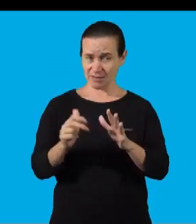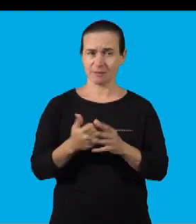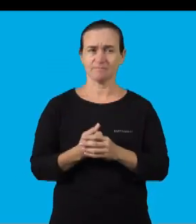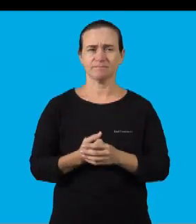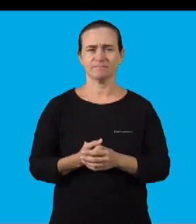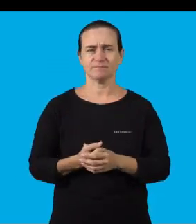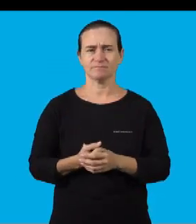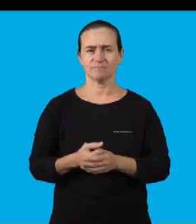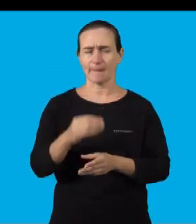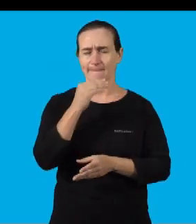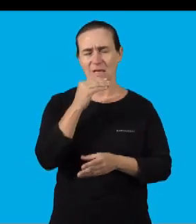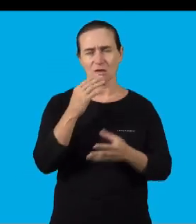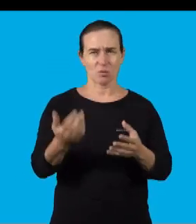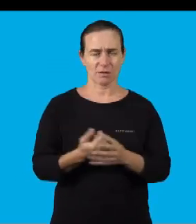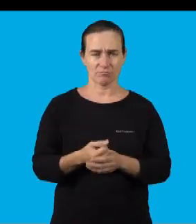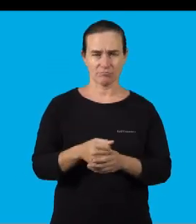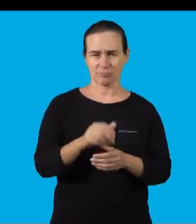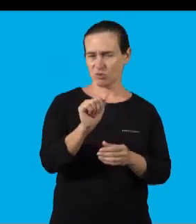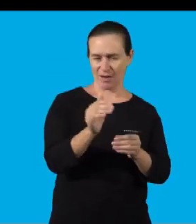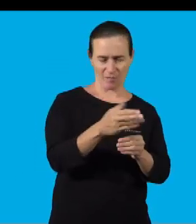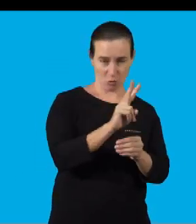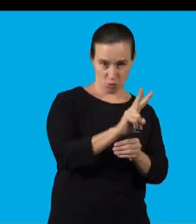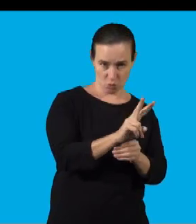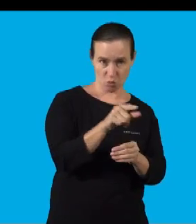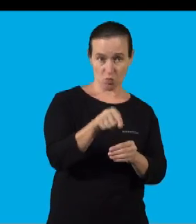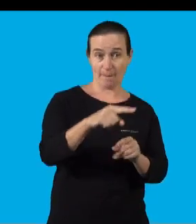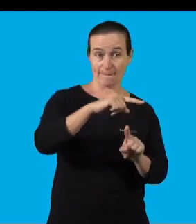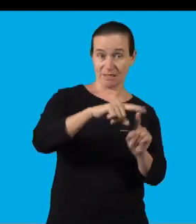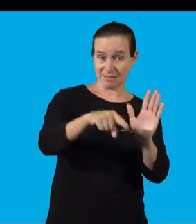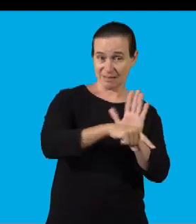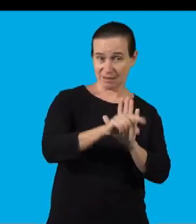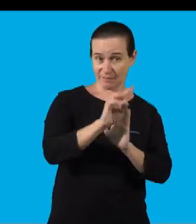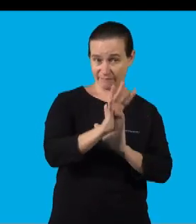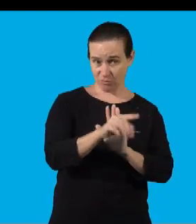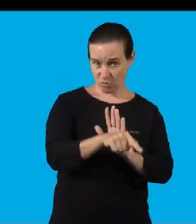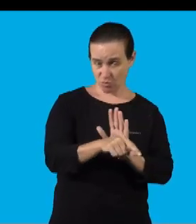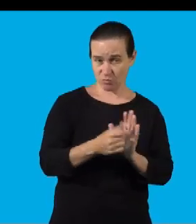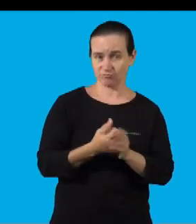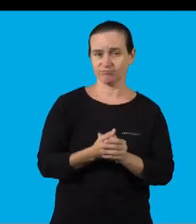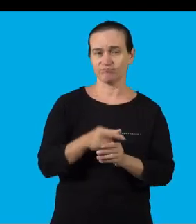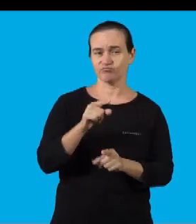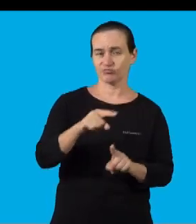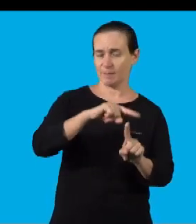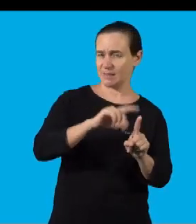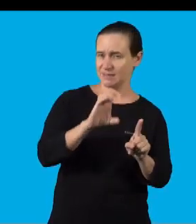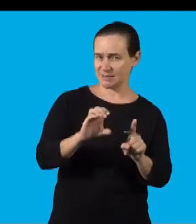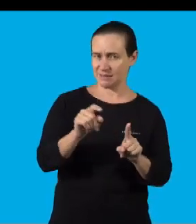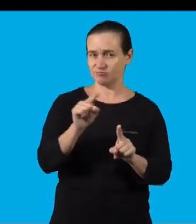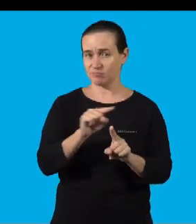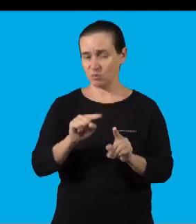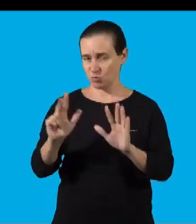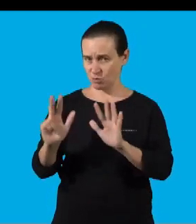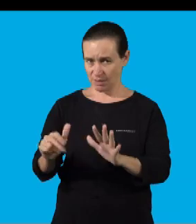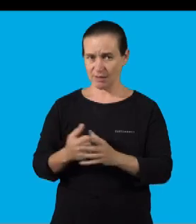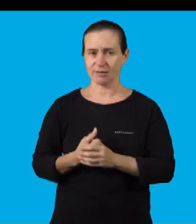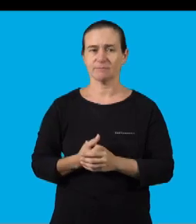this case is 8. That would be 2 in the place of a, plus negative 4 in the place of b, plus